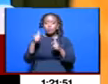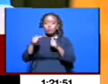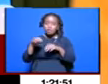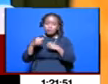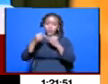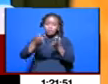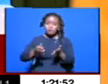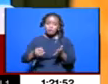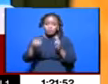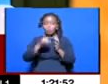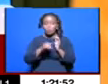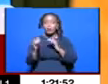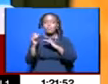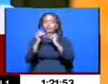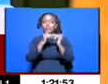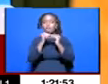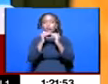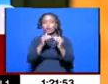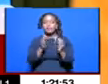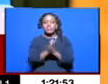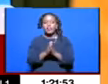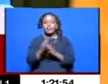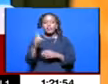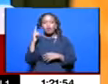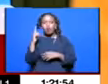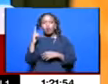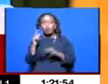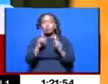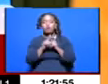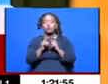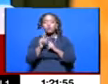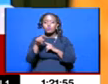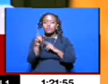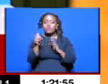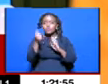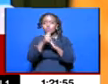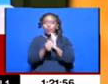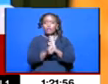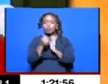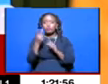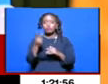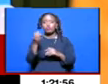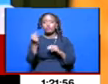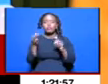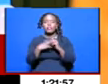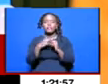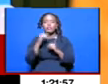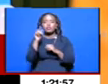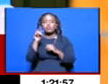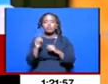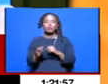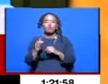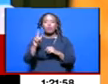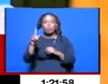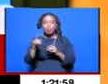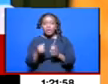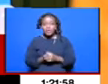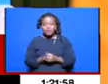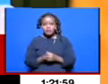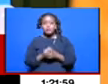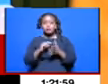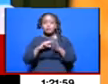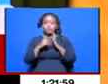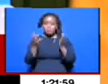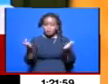of democracy and the rule of law. And this is Article 258(1). And so I go on and